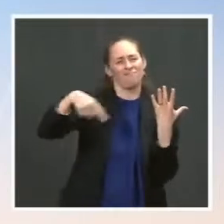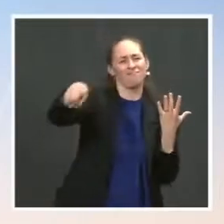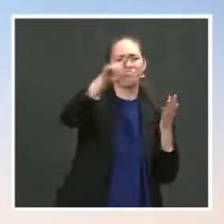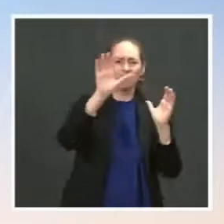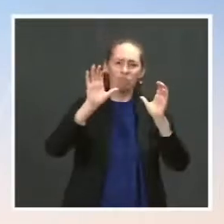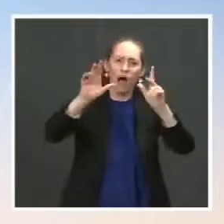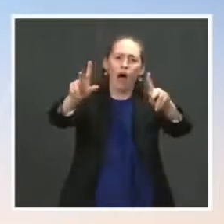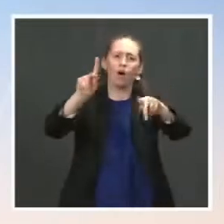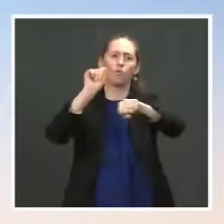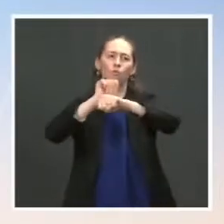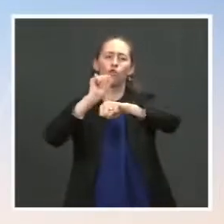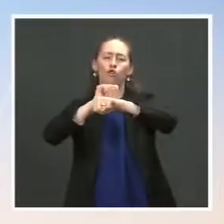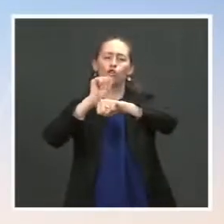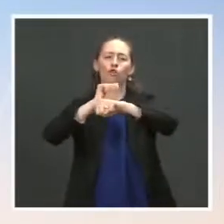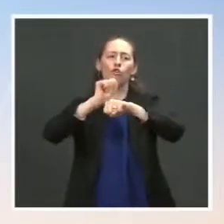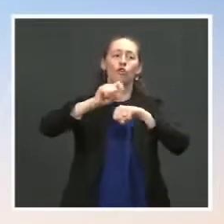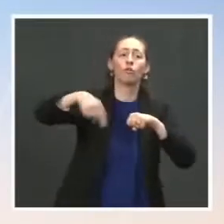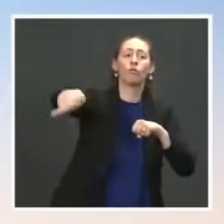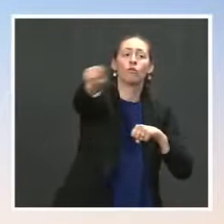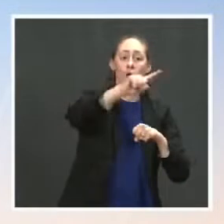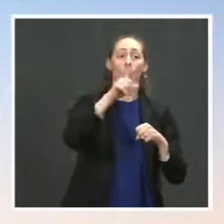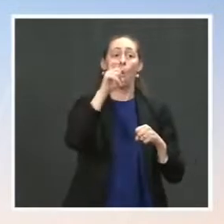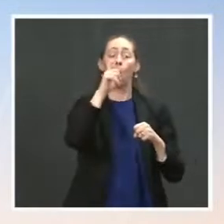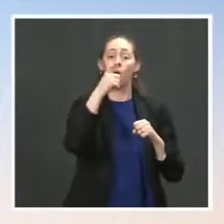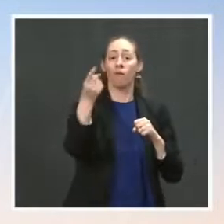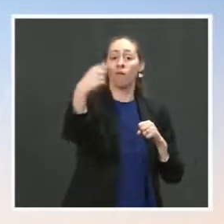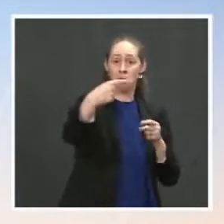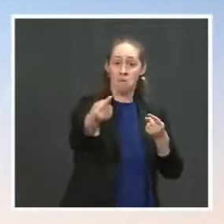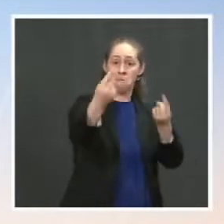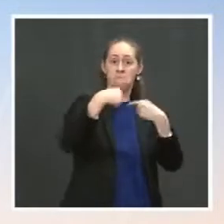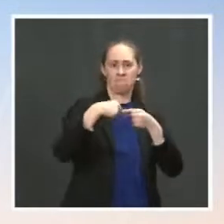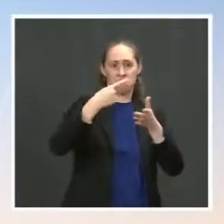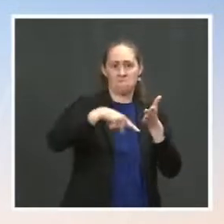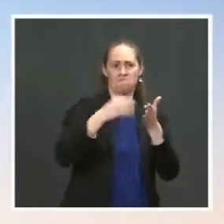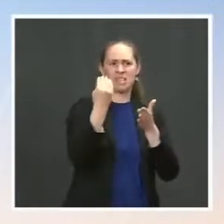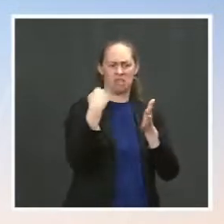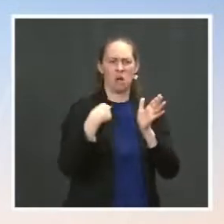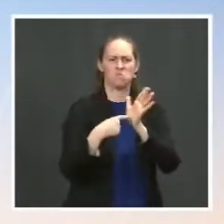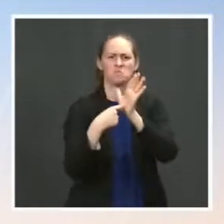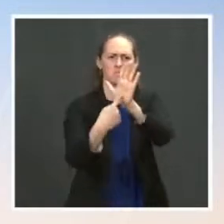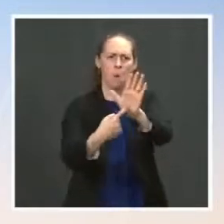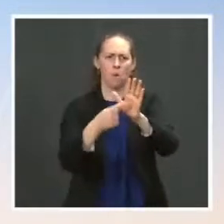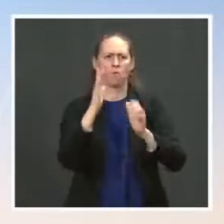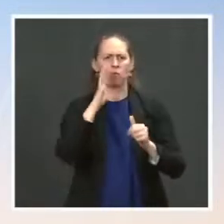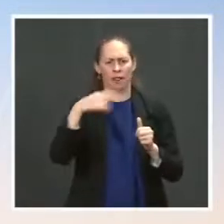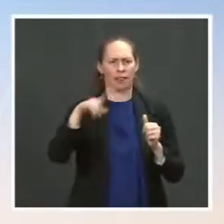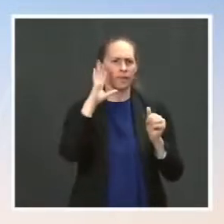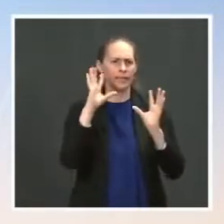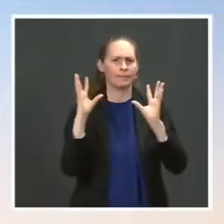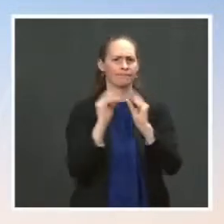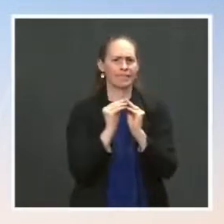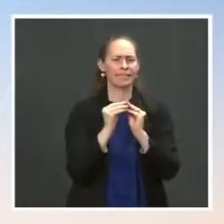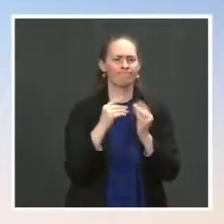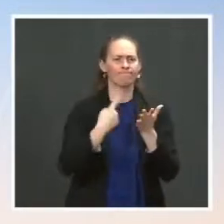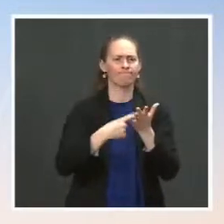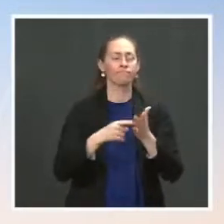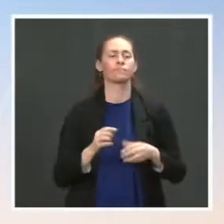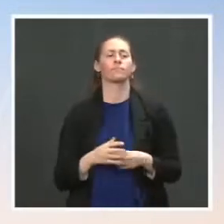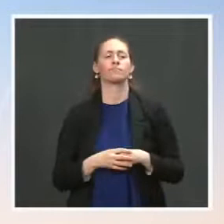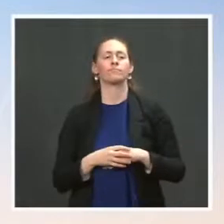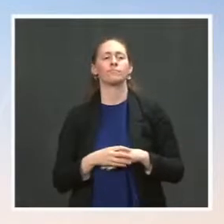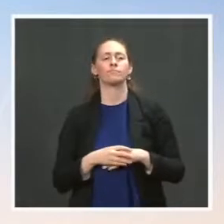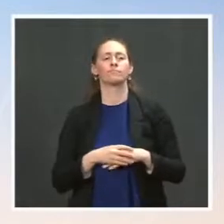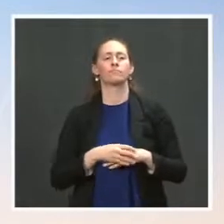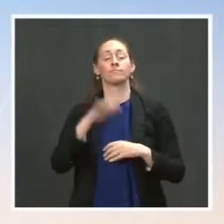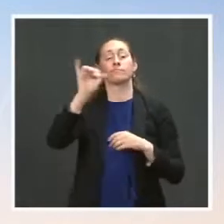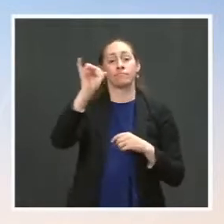attendees are confirmed, it will be bipartisan and bicameral, that meeting. As Speaker Pelosi's office announced earlier today, on Tuesday,